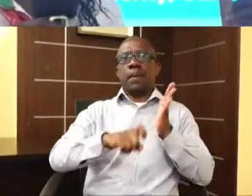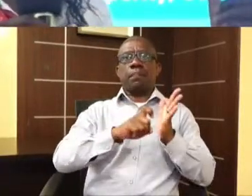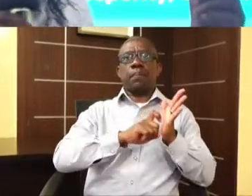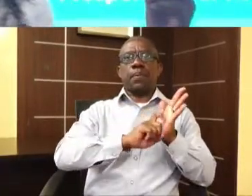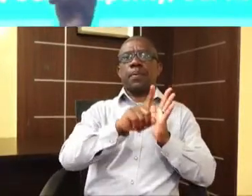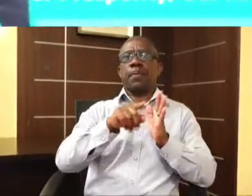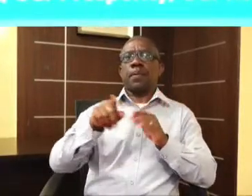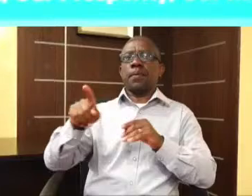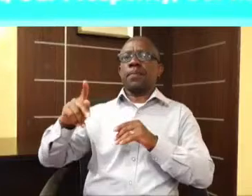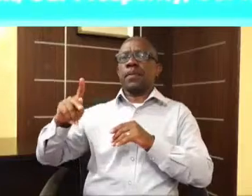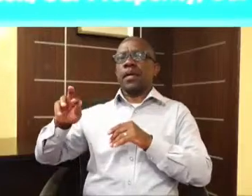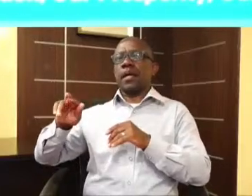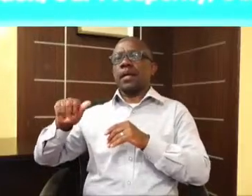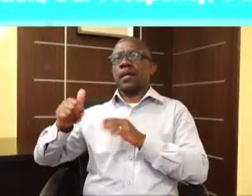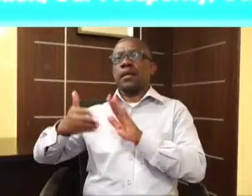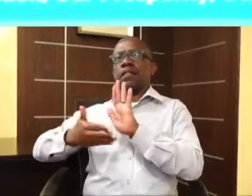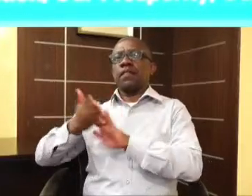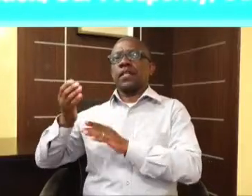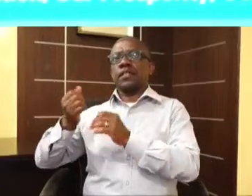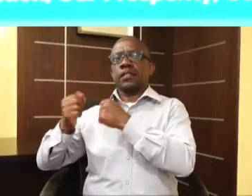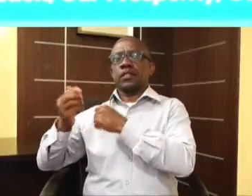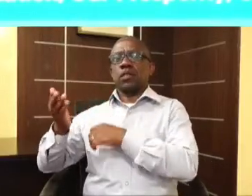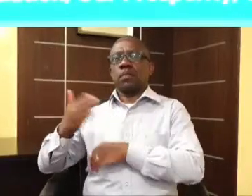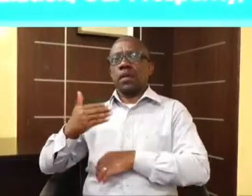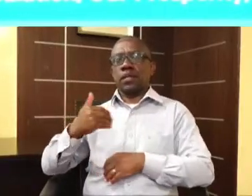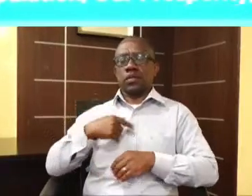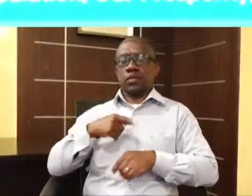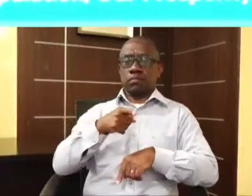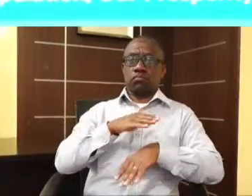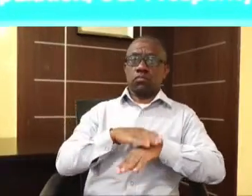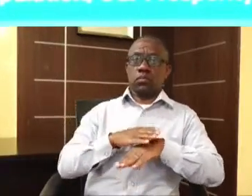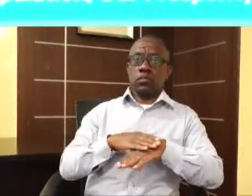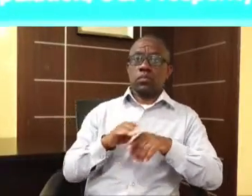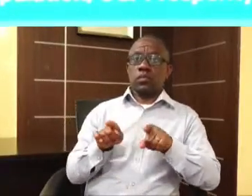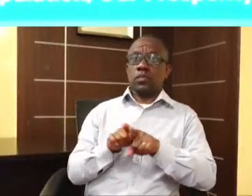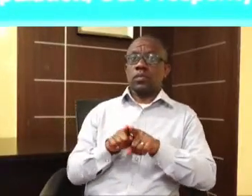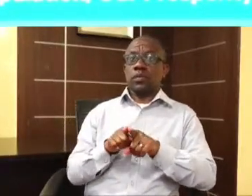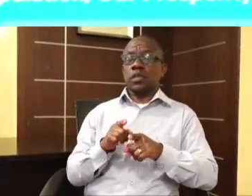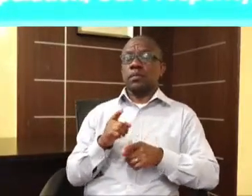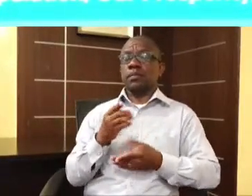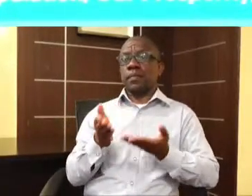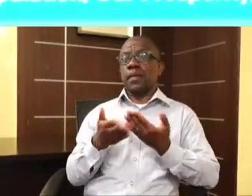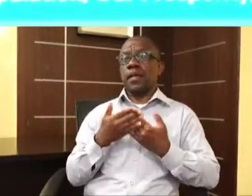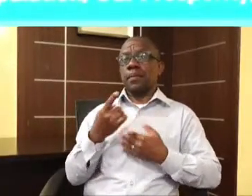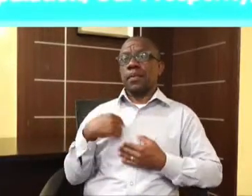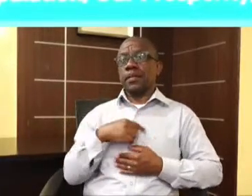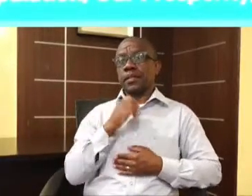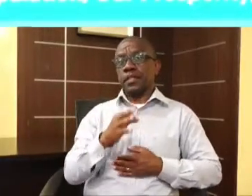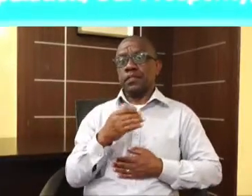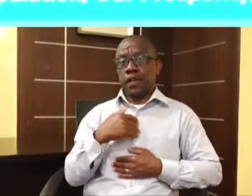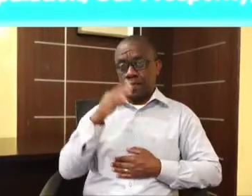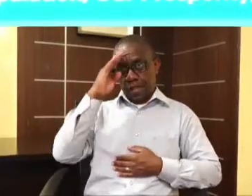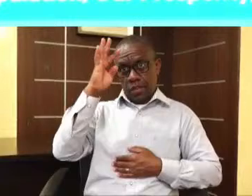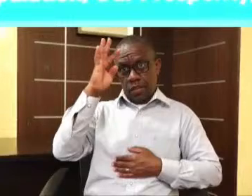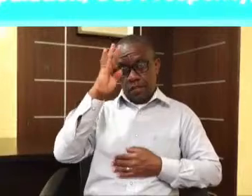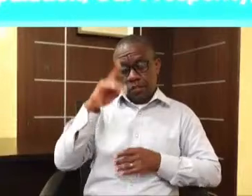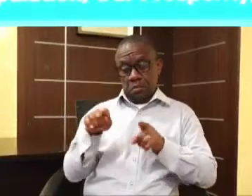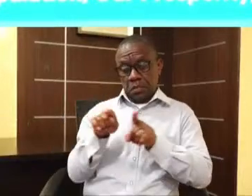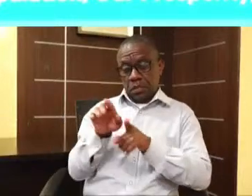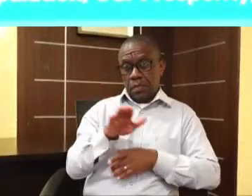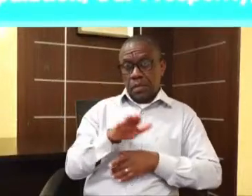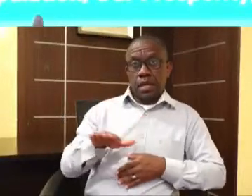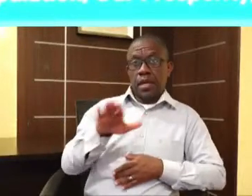least the government has also embraced it, and this is good because it shows that whenever we also employ our innovations in this field of